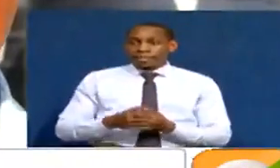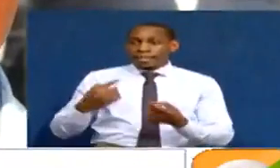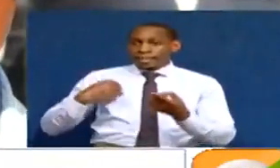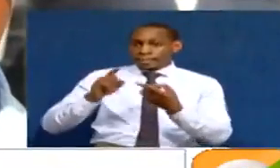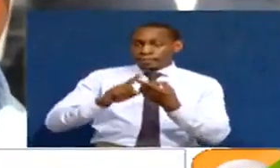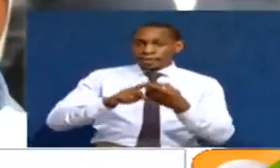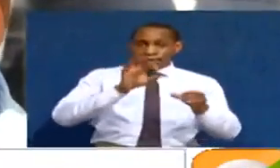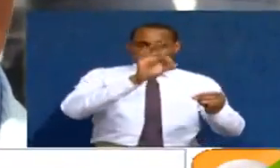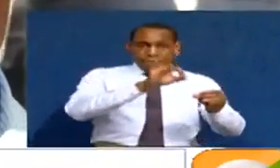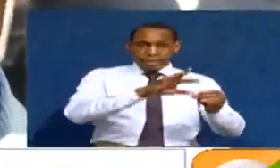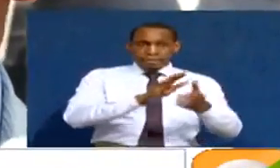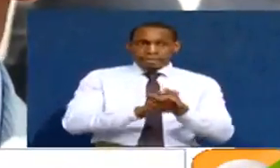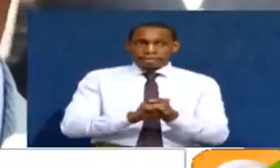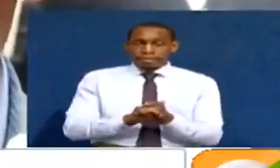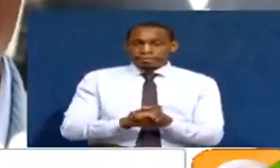tulikuwa tumepanda